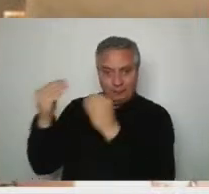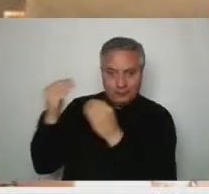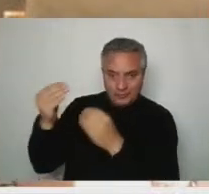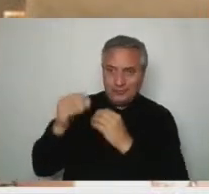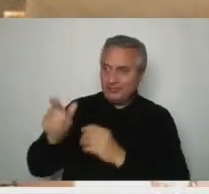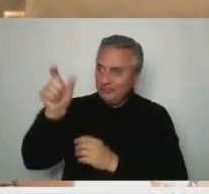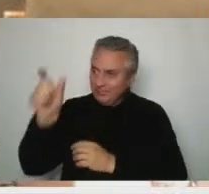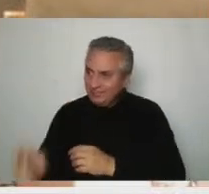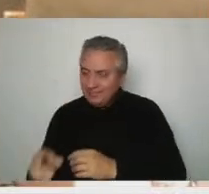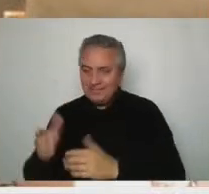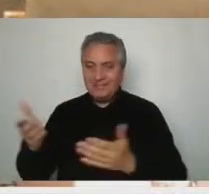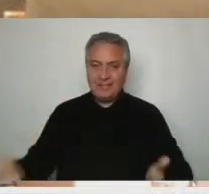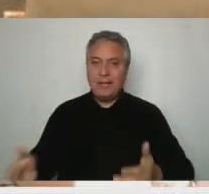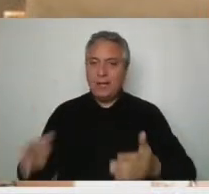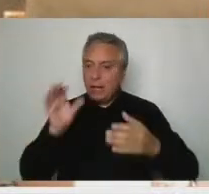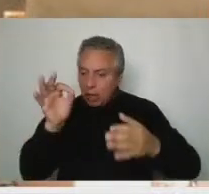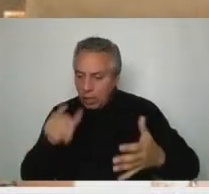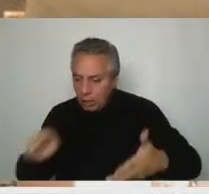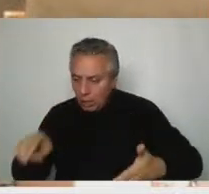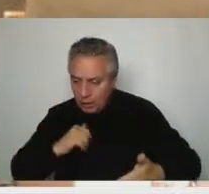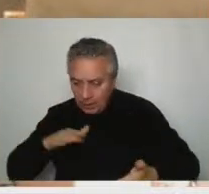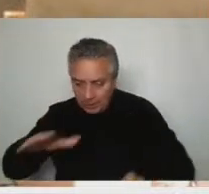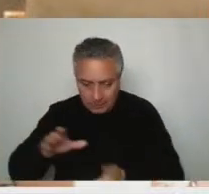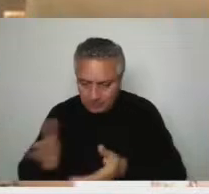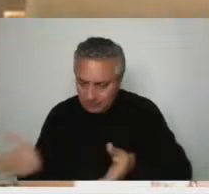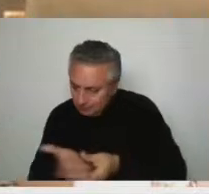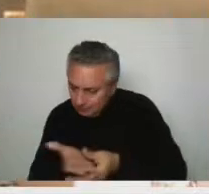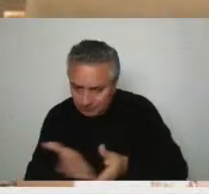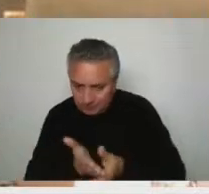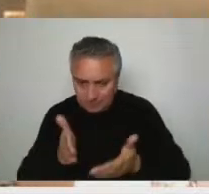having a good or bad teacher or the right